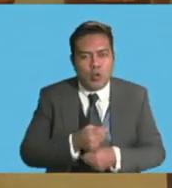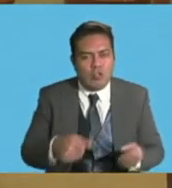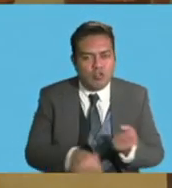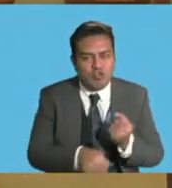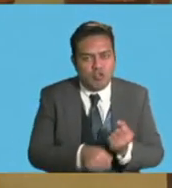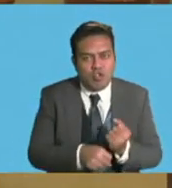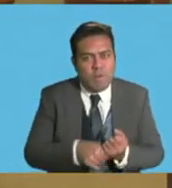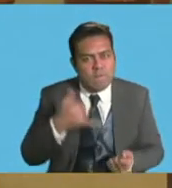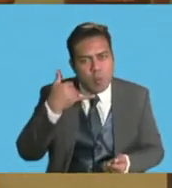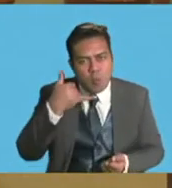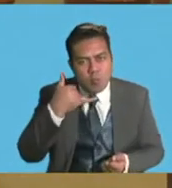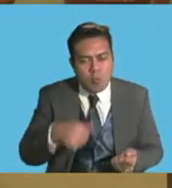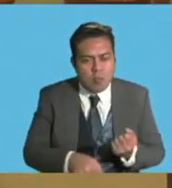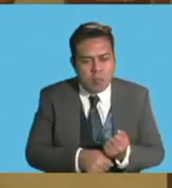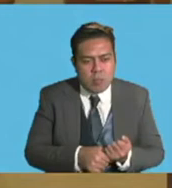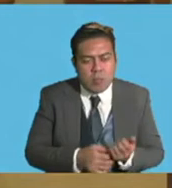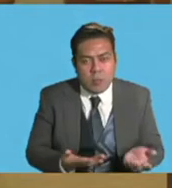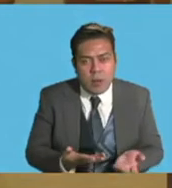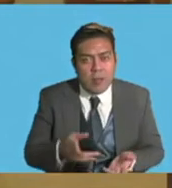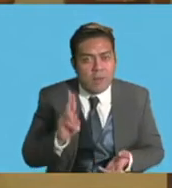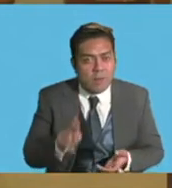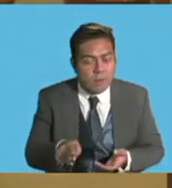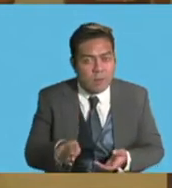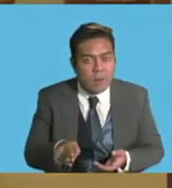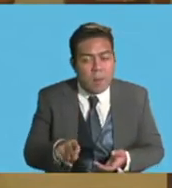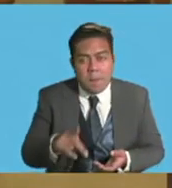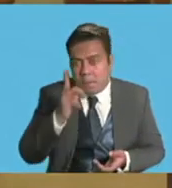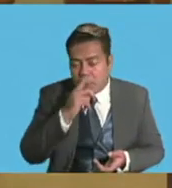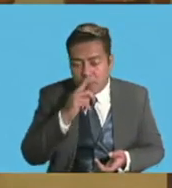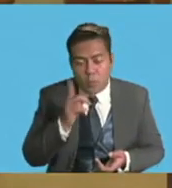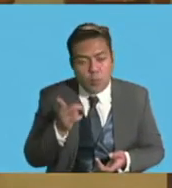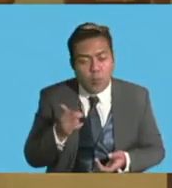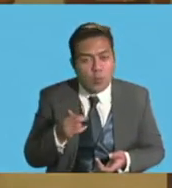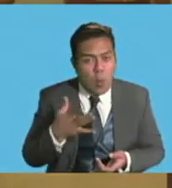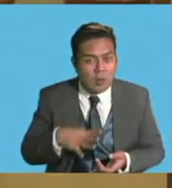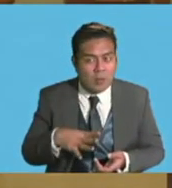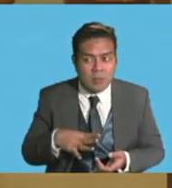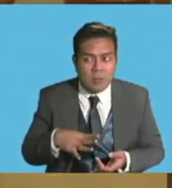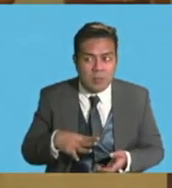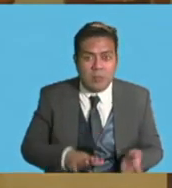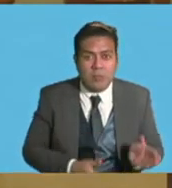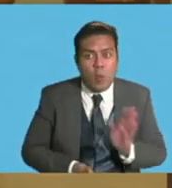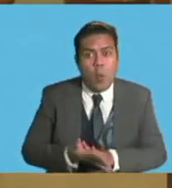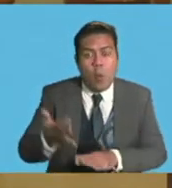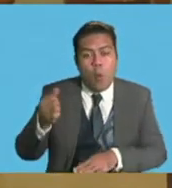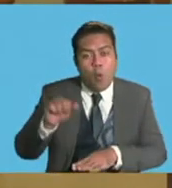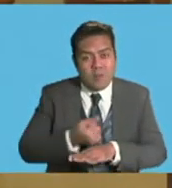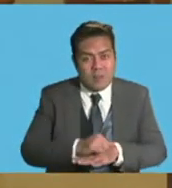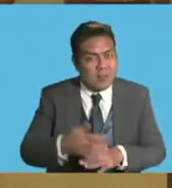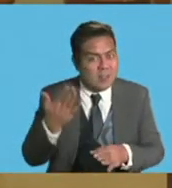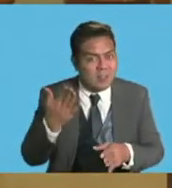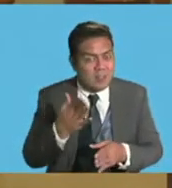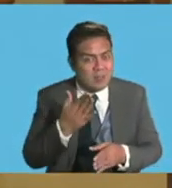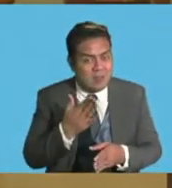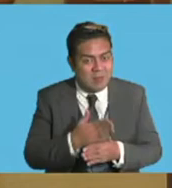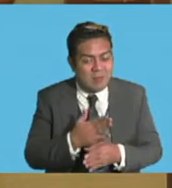Ministry continues to enhance access for patients seeking overseas treatments, particularly for cancer and cardiac